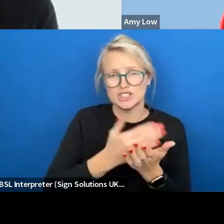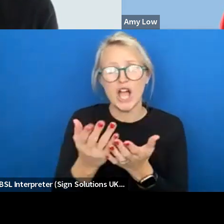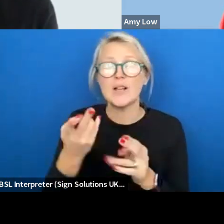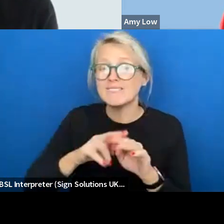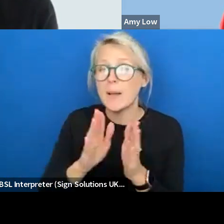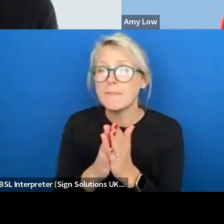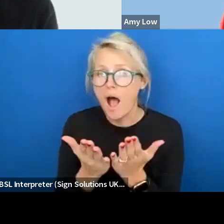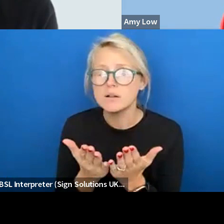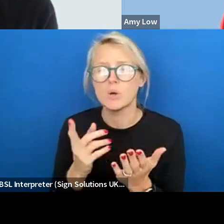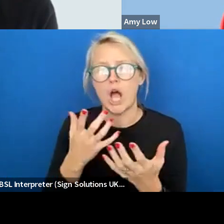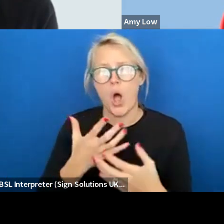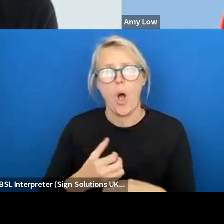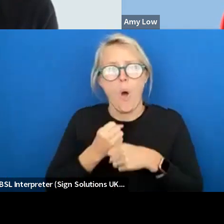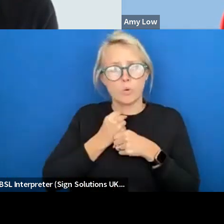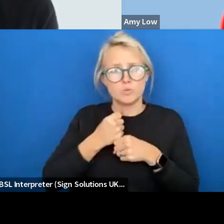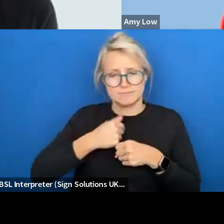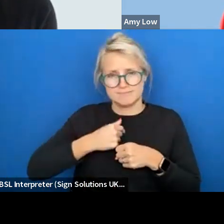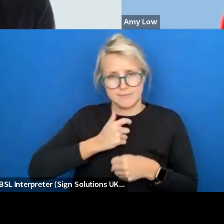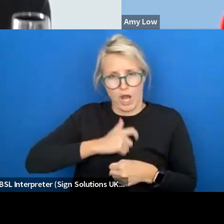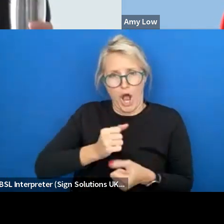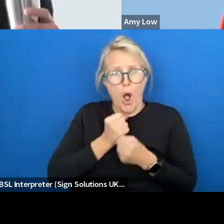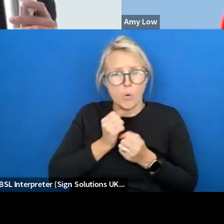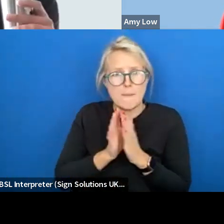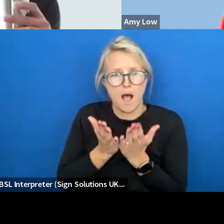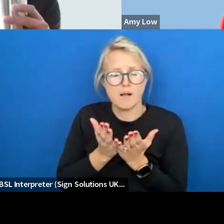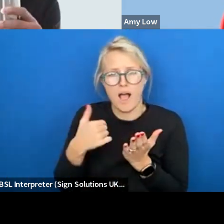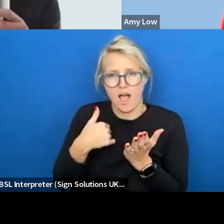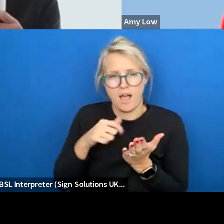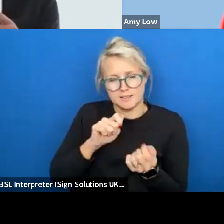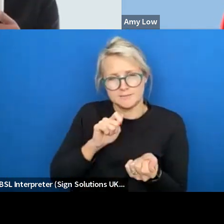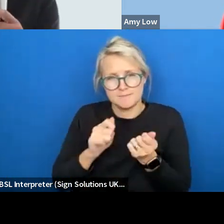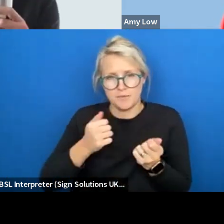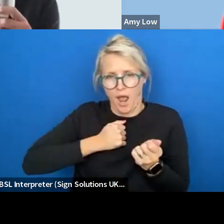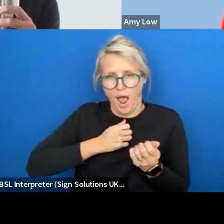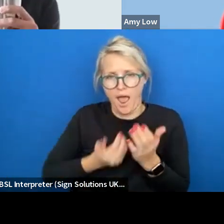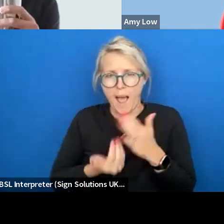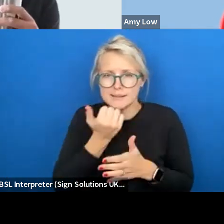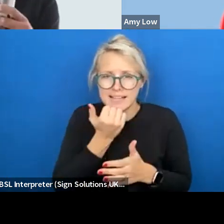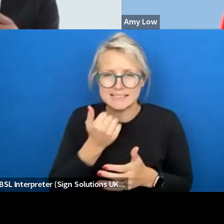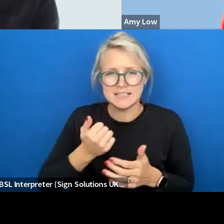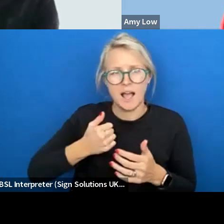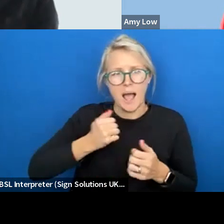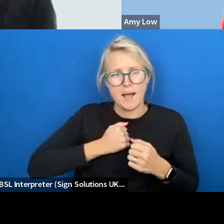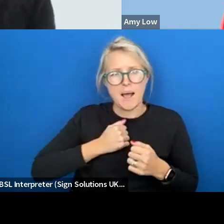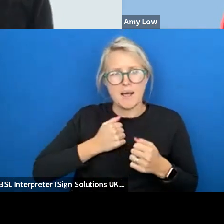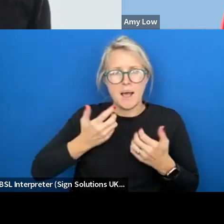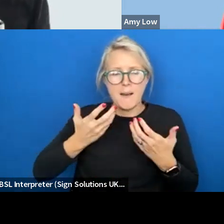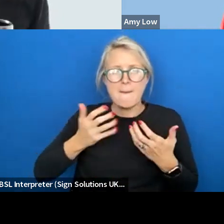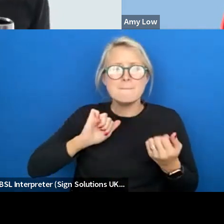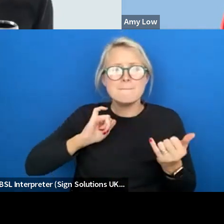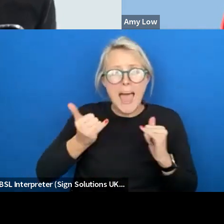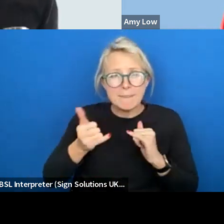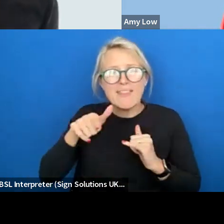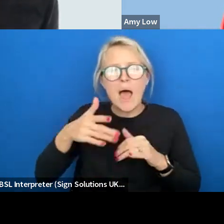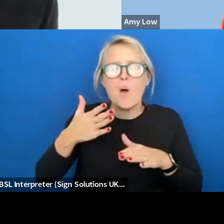passport was owned by the individual, they tailored it and they updated it according to their status. Maybe that